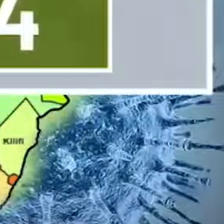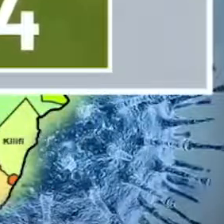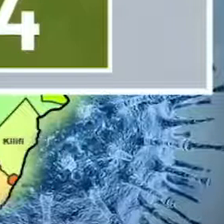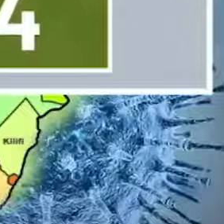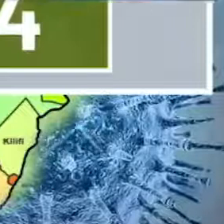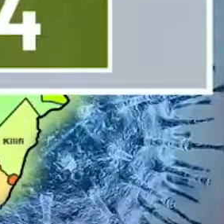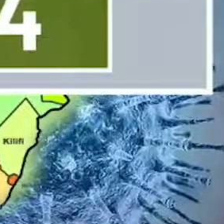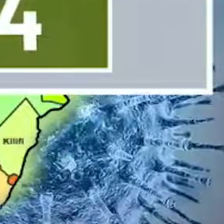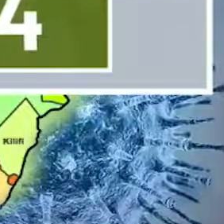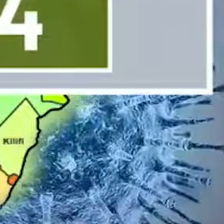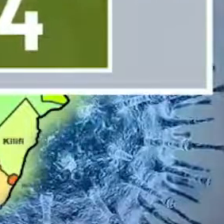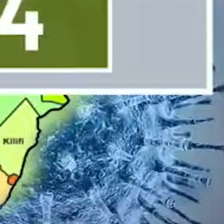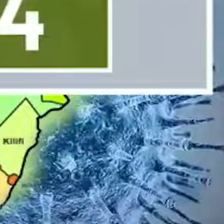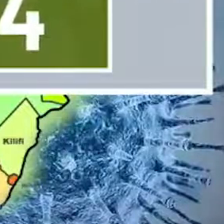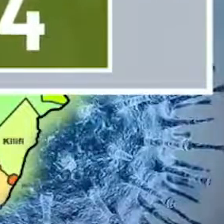to